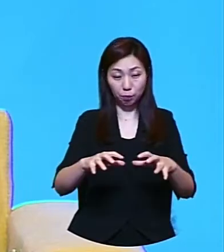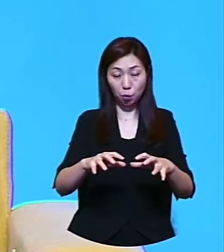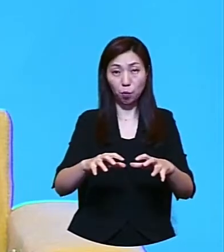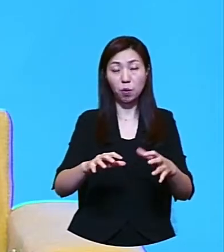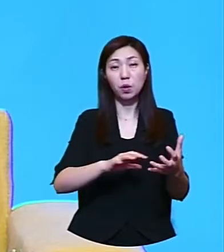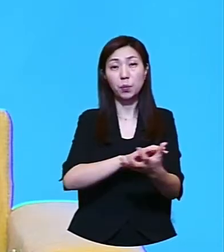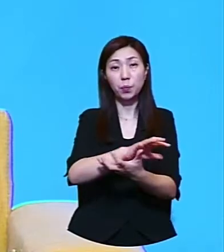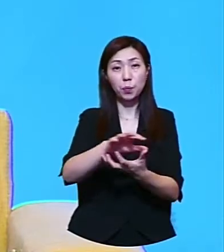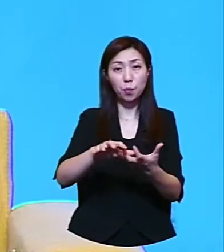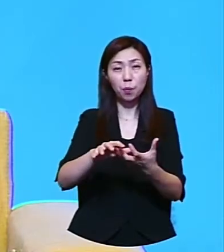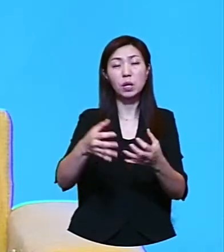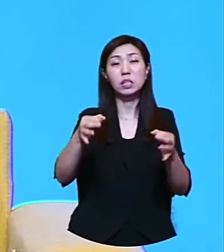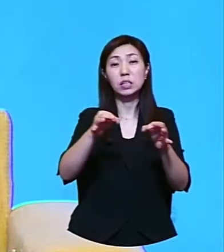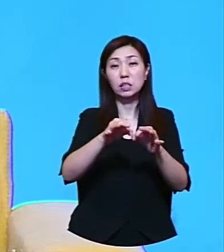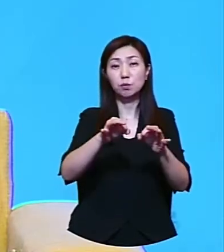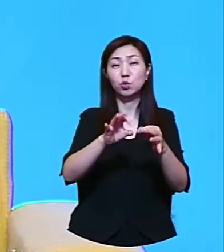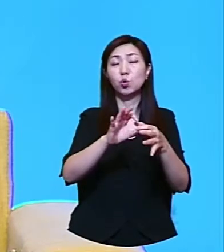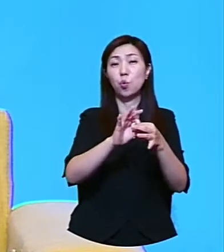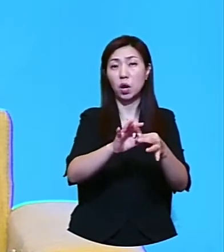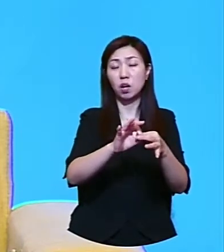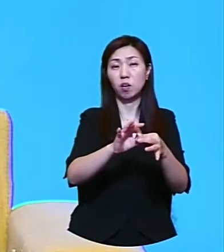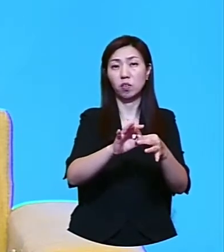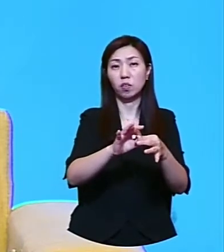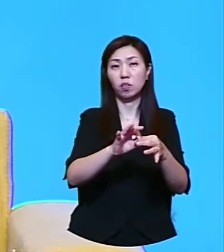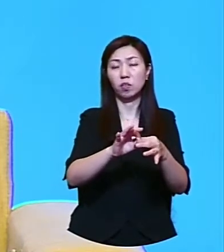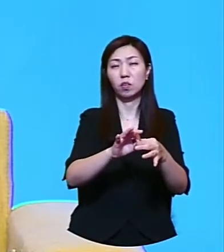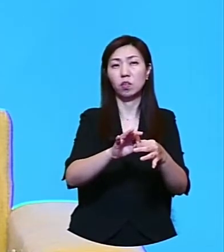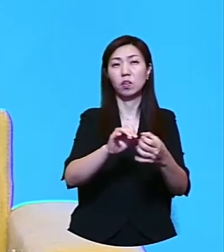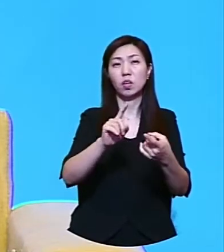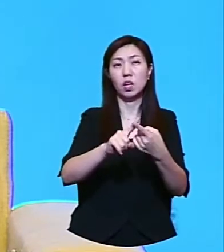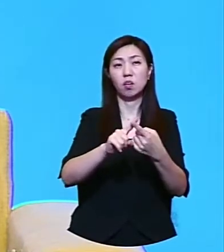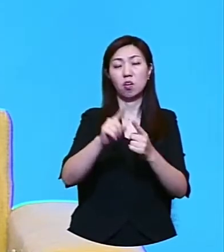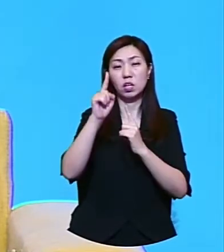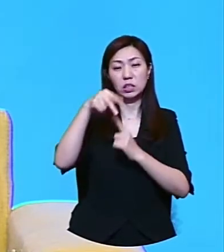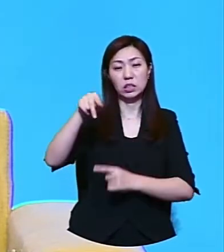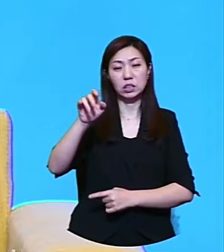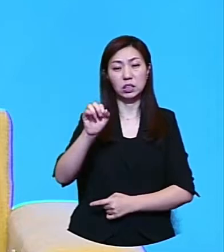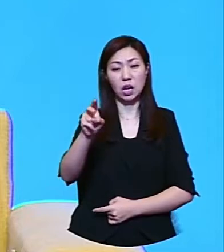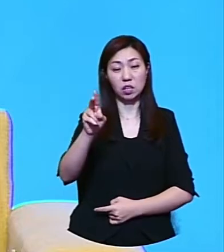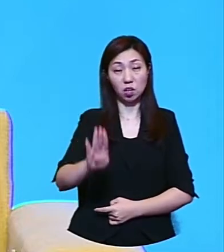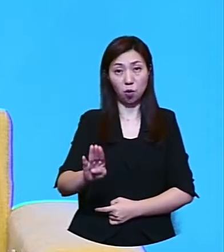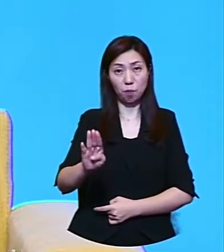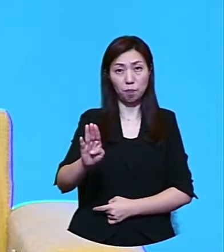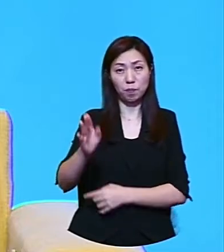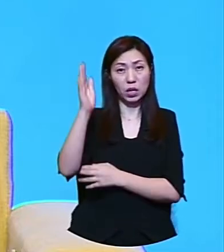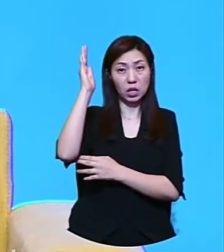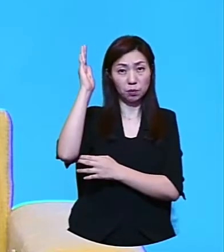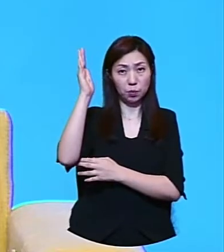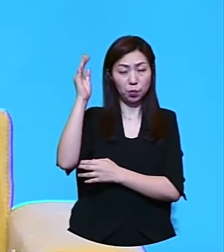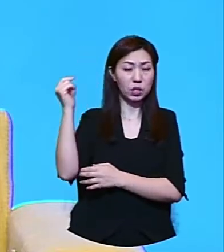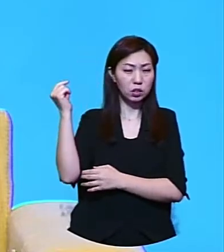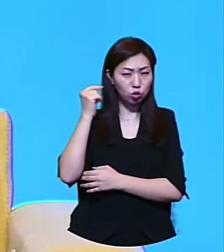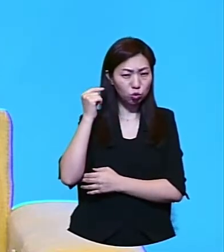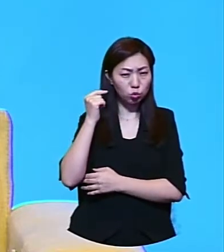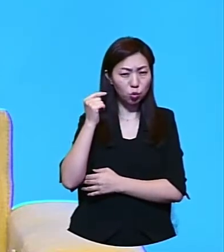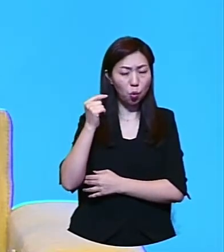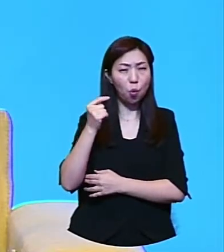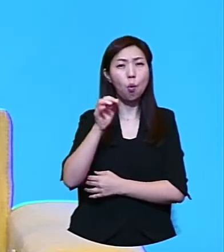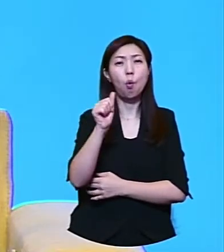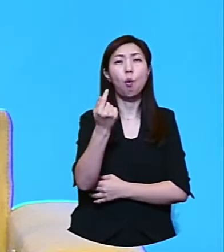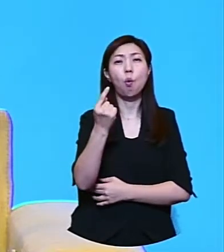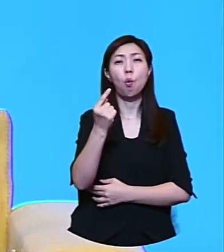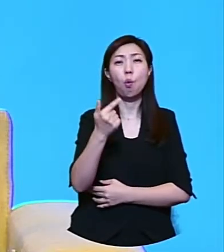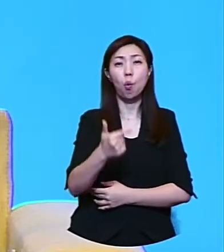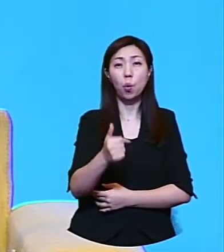his slide, he also highlighted this blend financing from the KOICA's point of view. So,